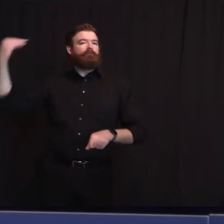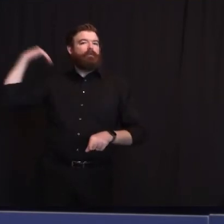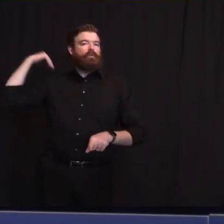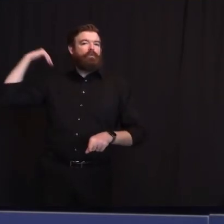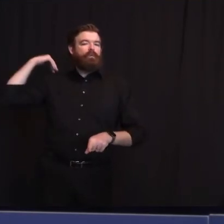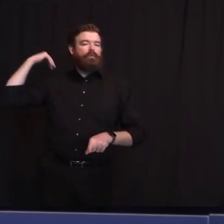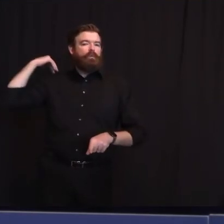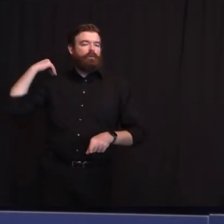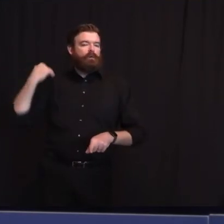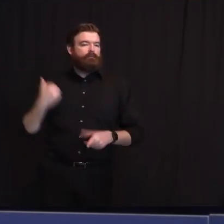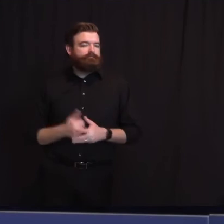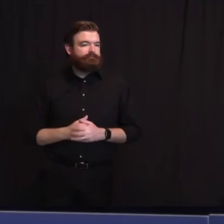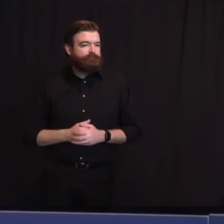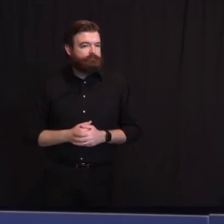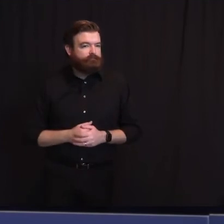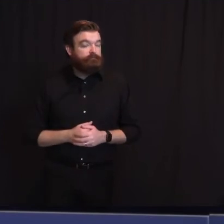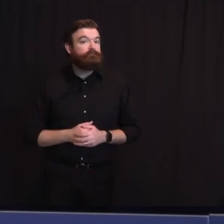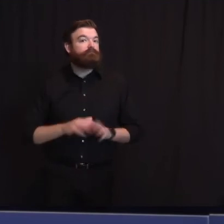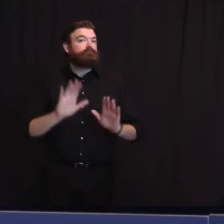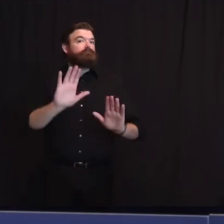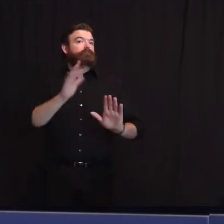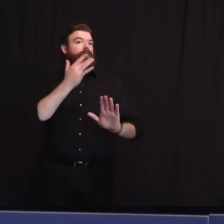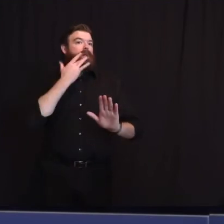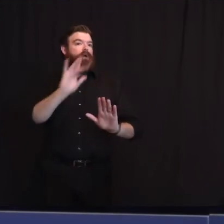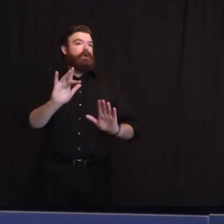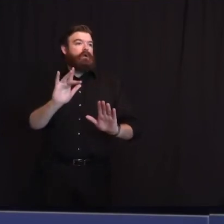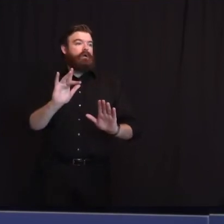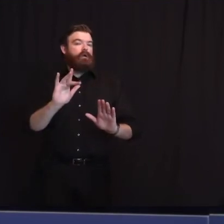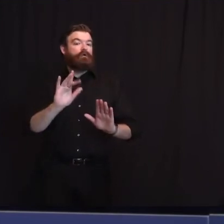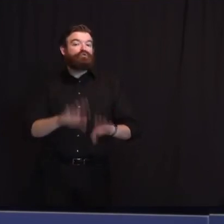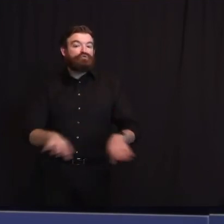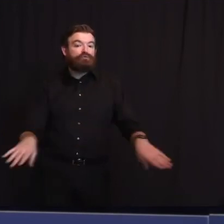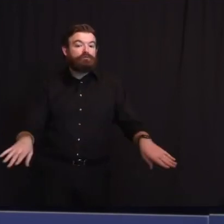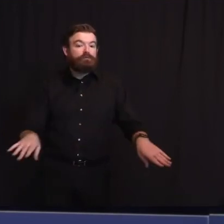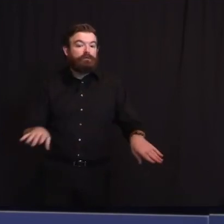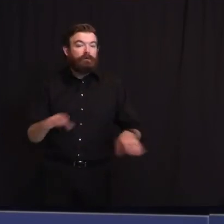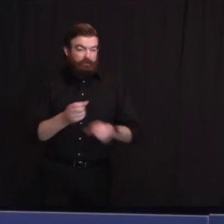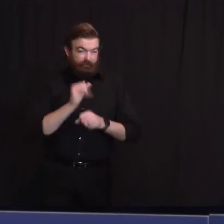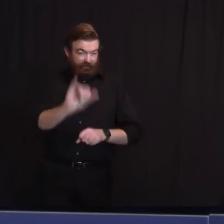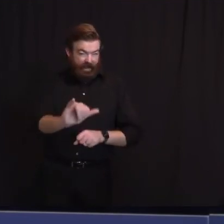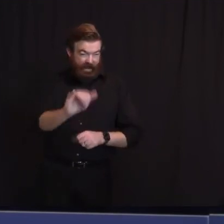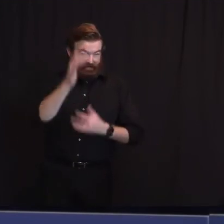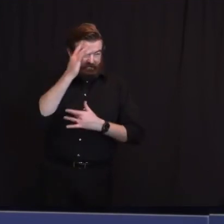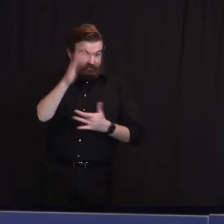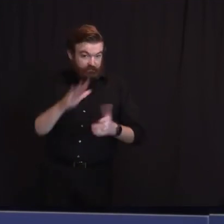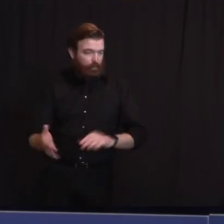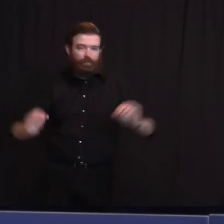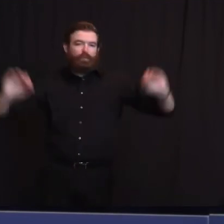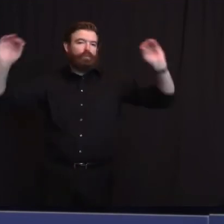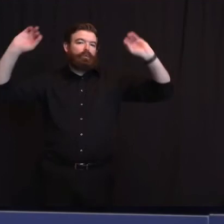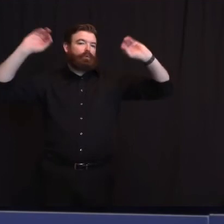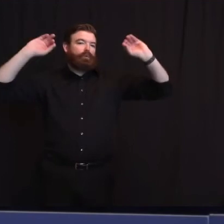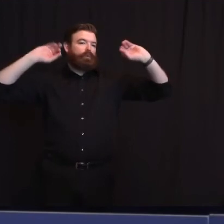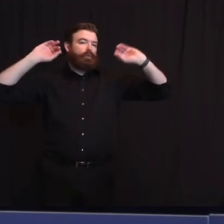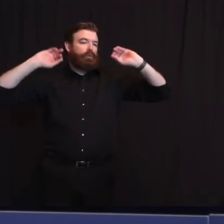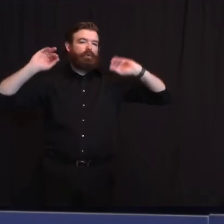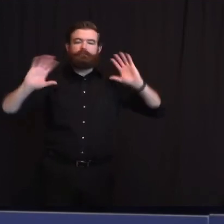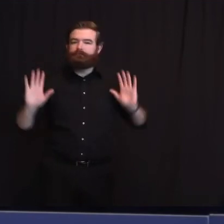Luckily in New Jersey, fortunately, there are no new deaths reported at this time. None of those children are currently